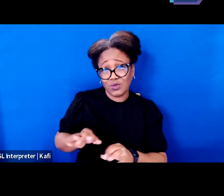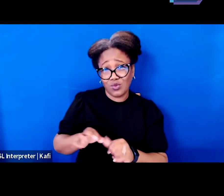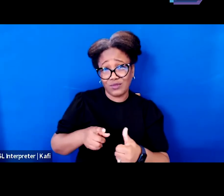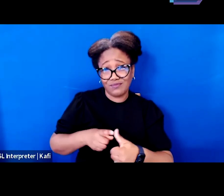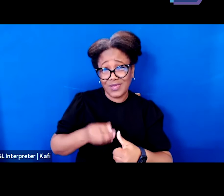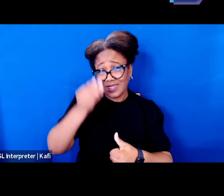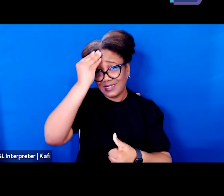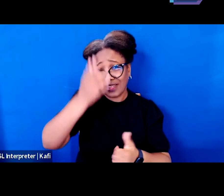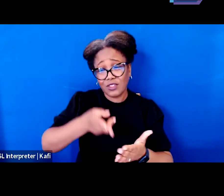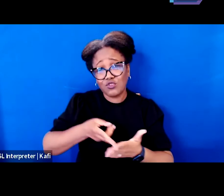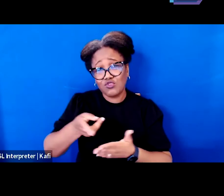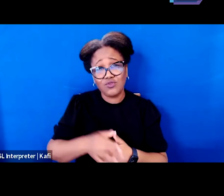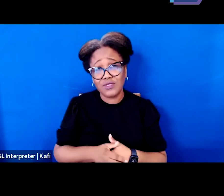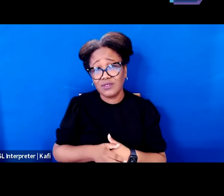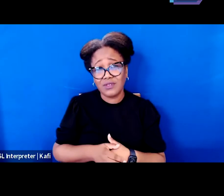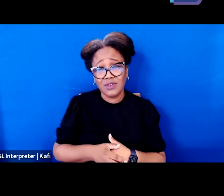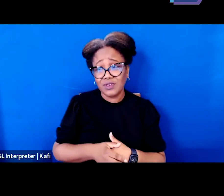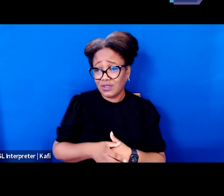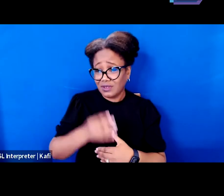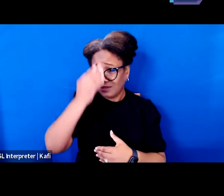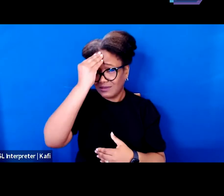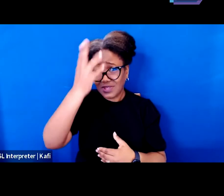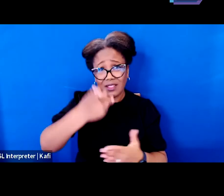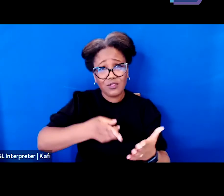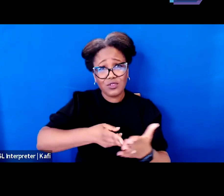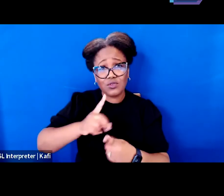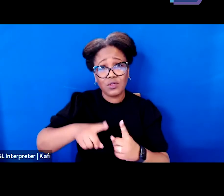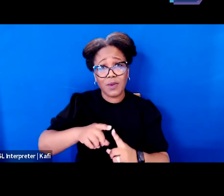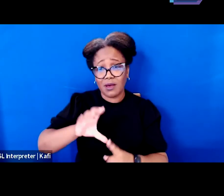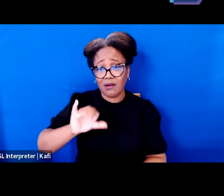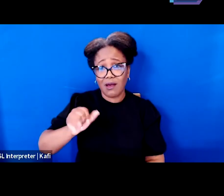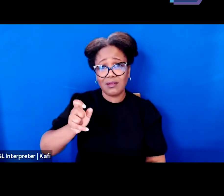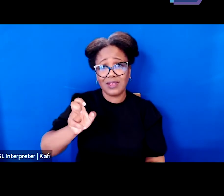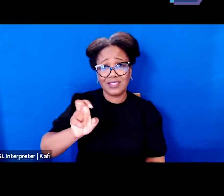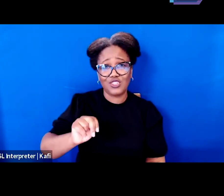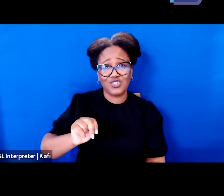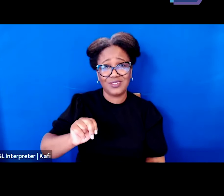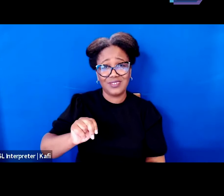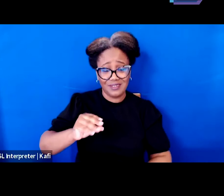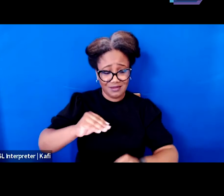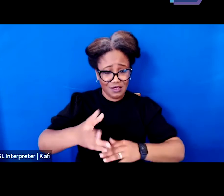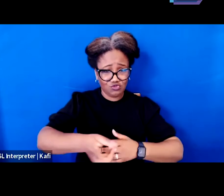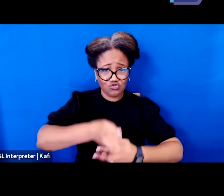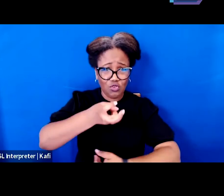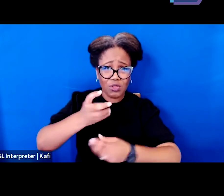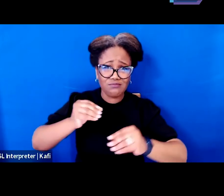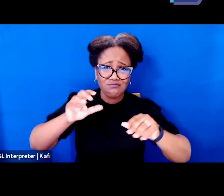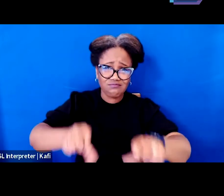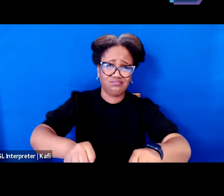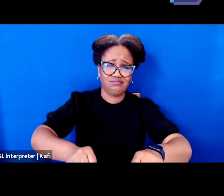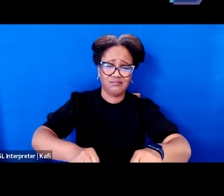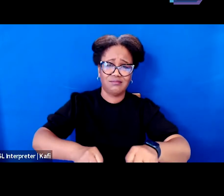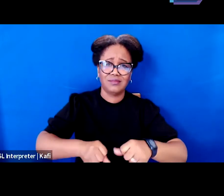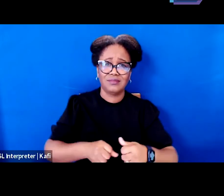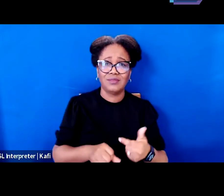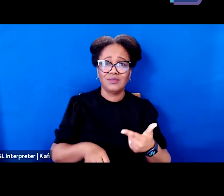houses, to access safe spaces because of not having immigration status or precarious immigration status, and combined with the fact